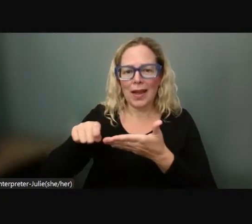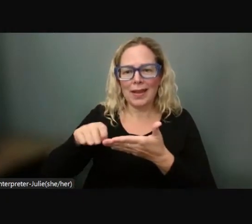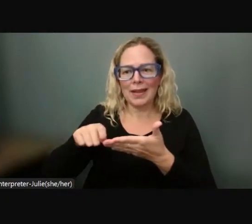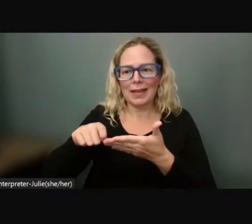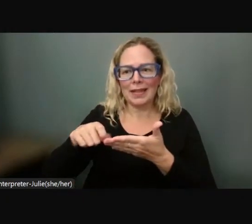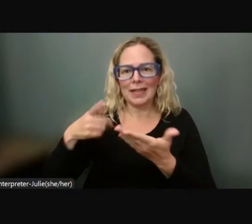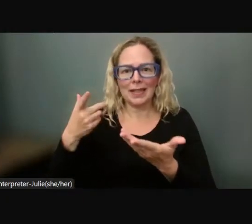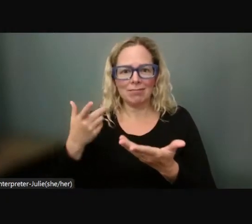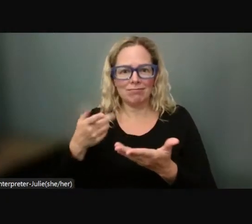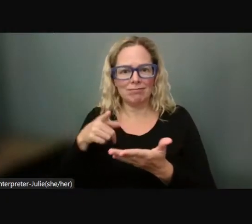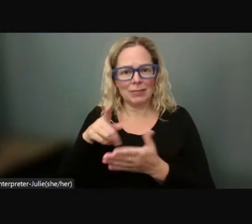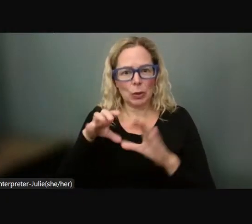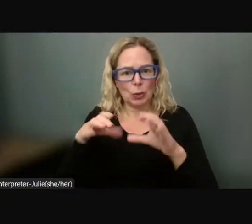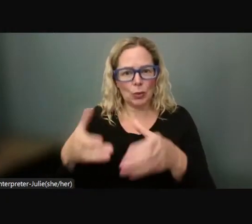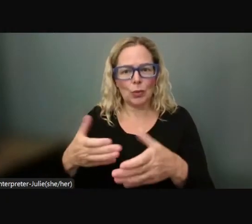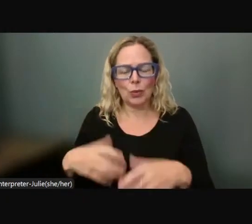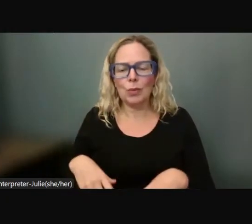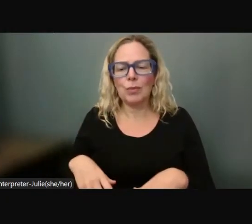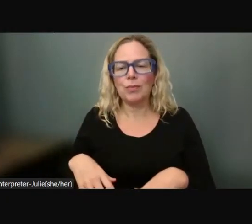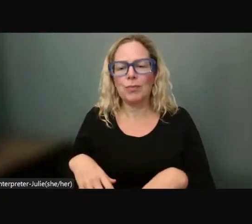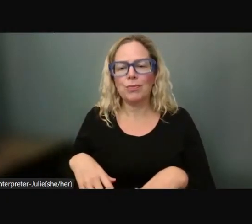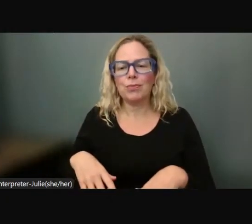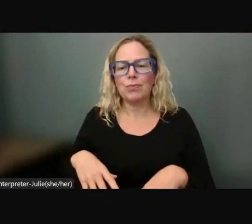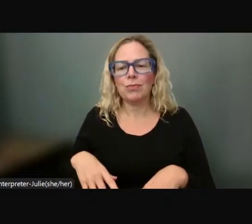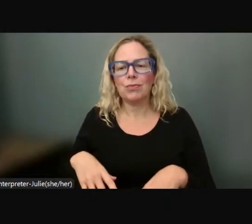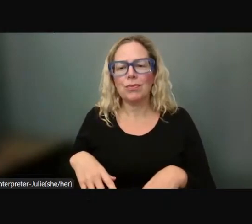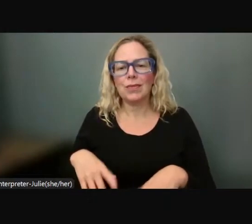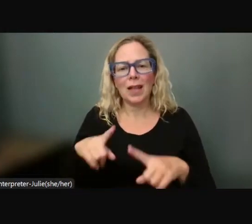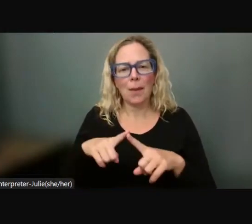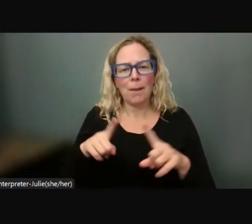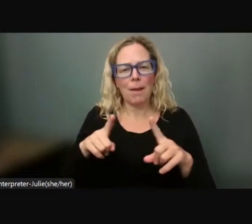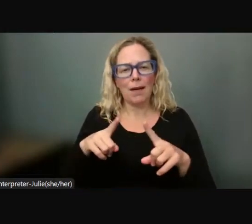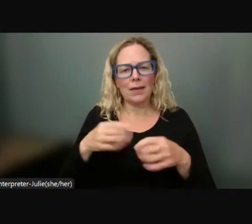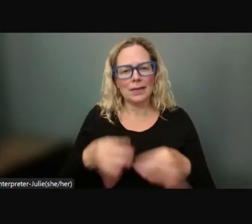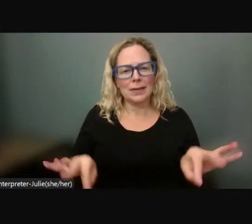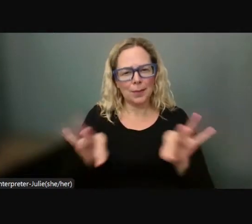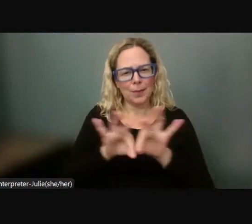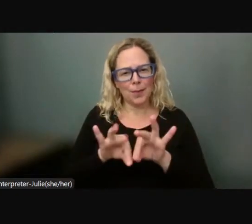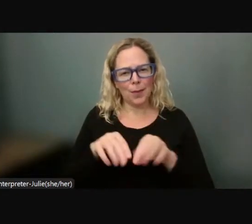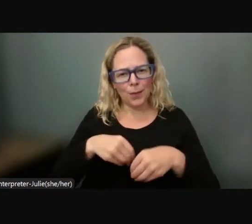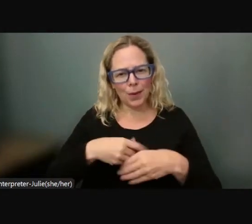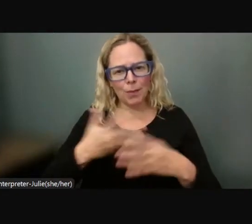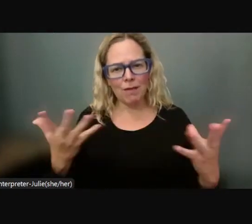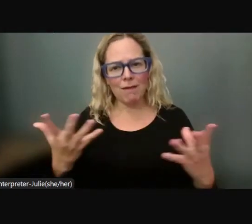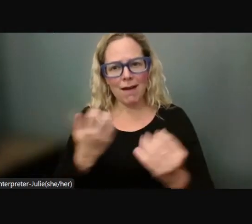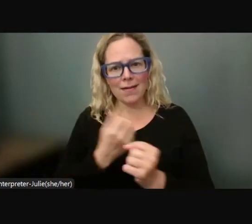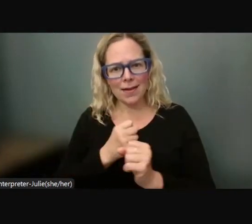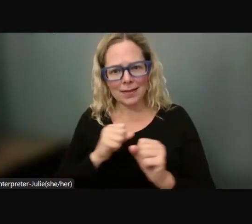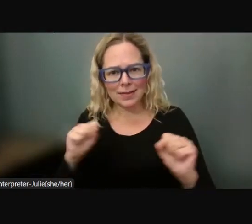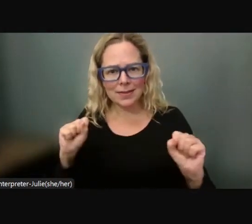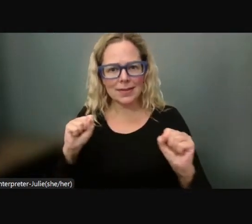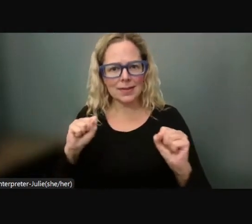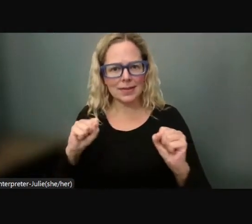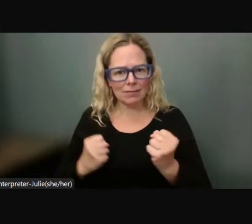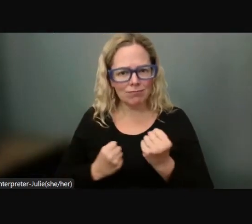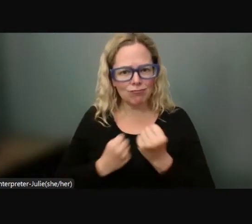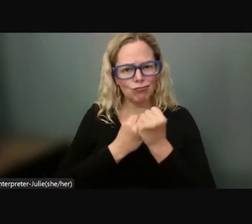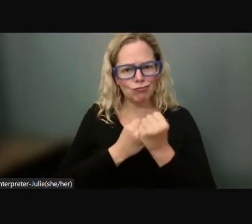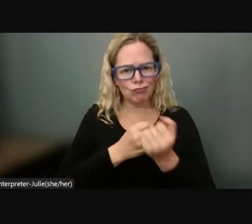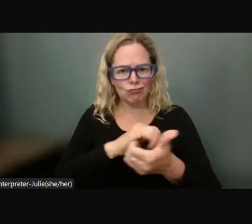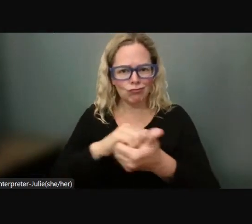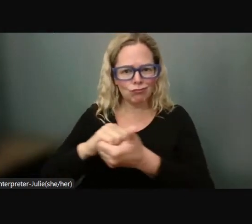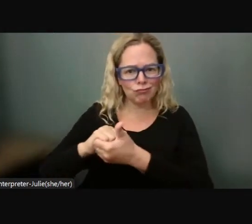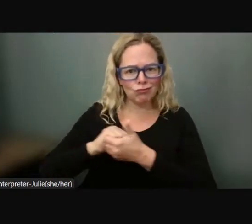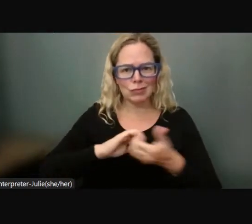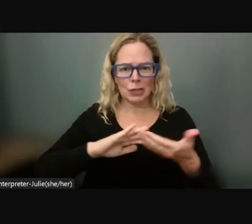most important to the work that we do is that we create a safe, welcoming, and disability affirming community where research